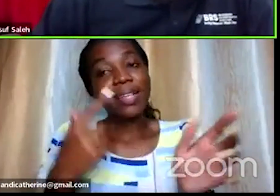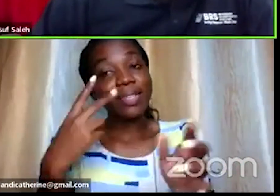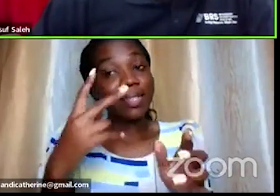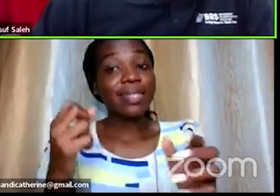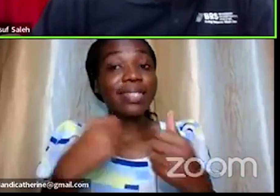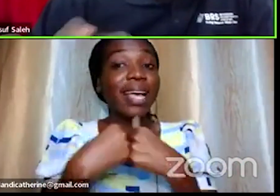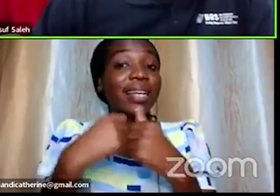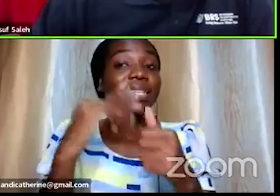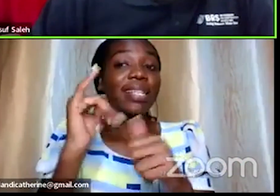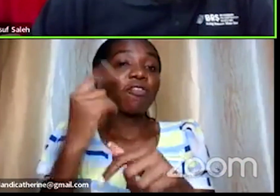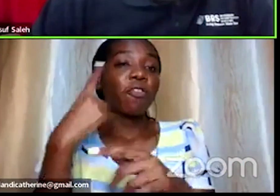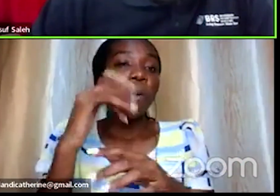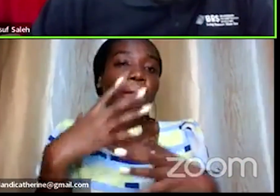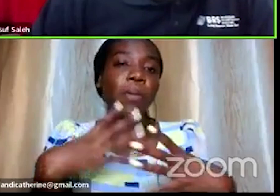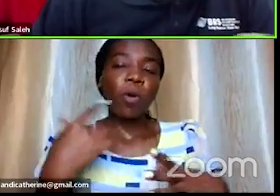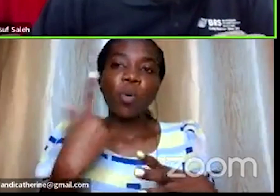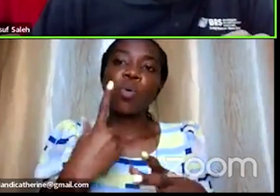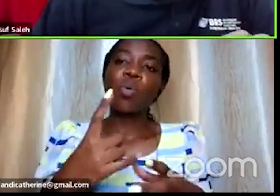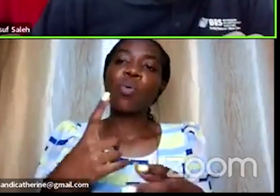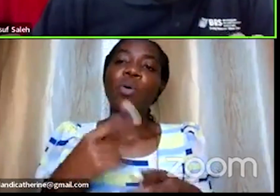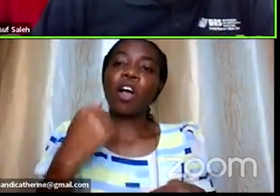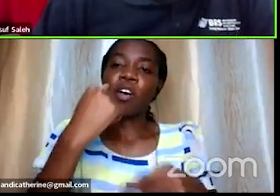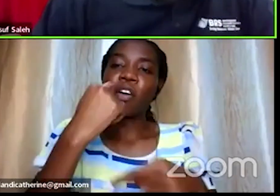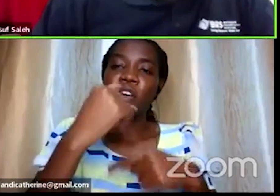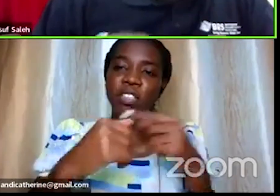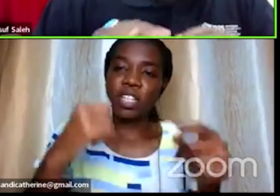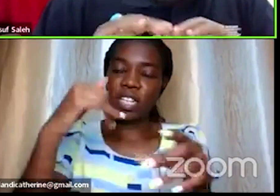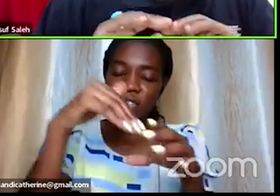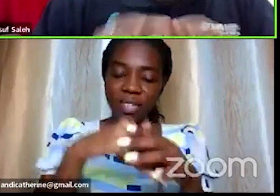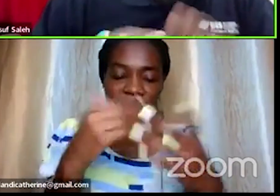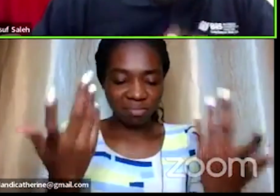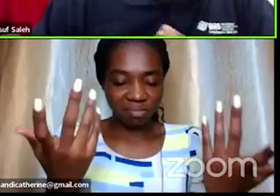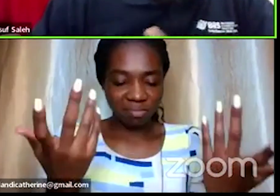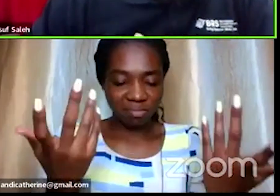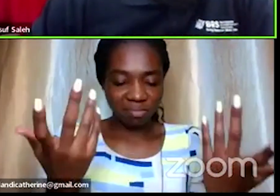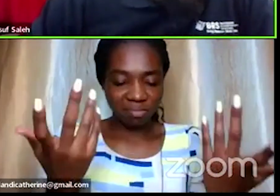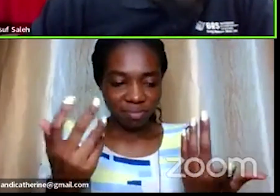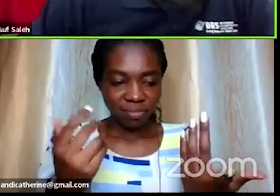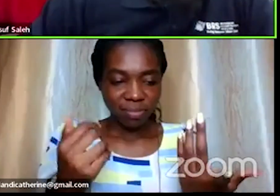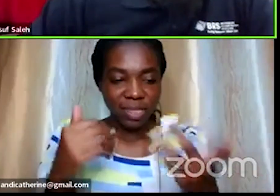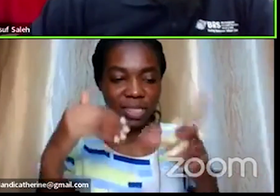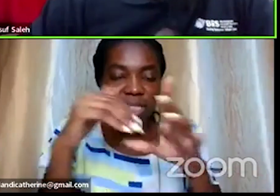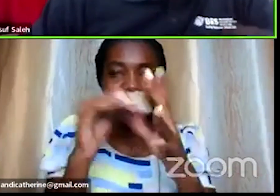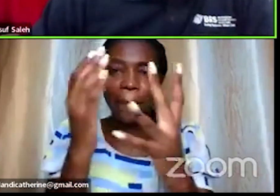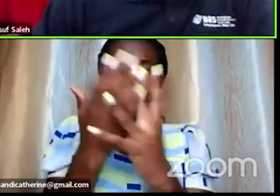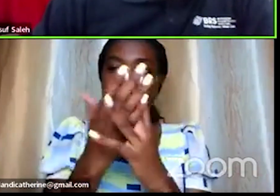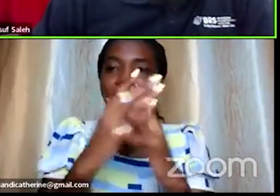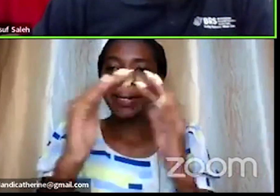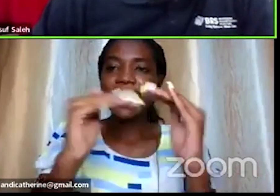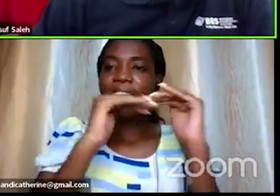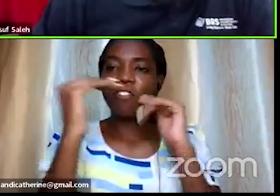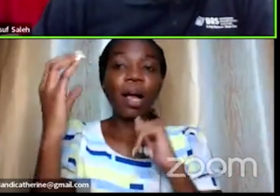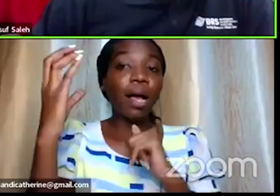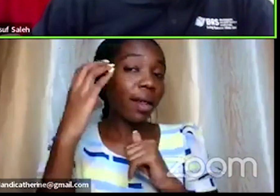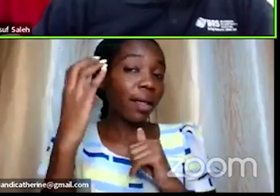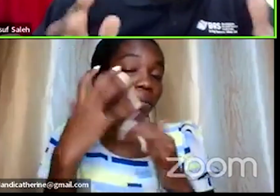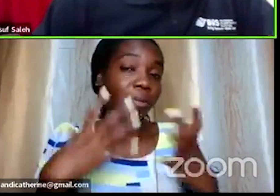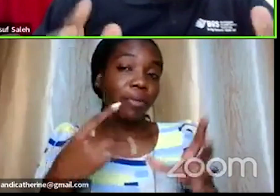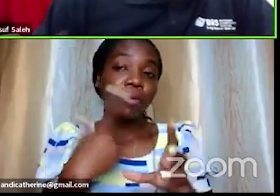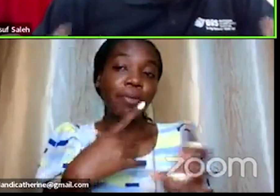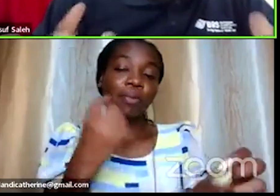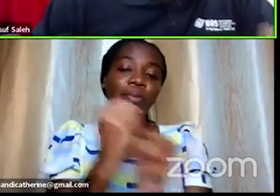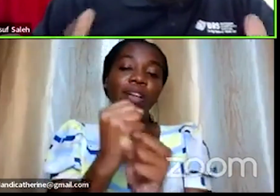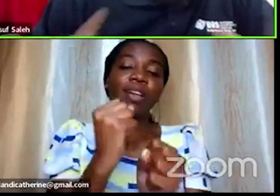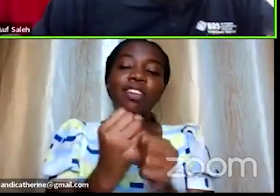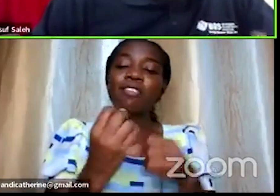who are already in their can I say, in their mid-level career, people who have worked for many years, but they